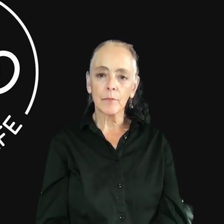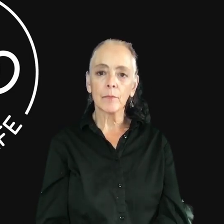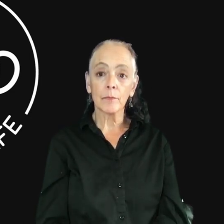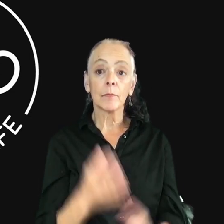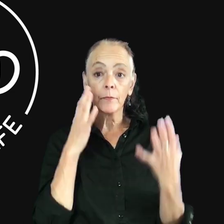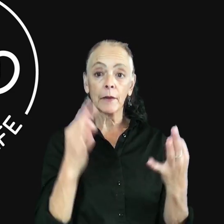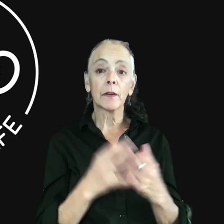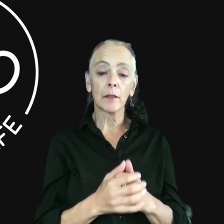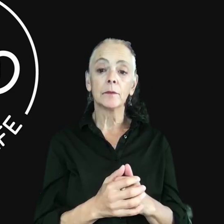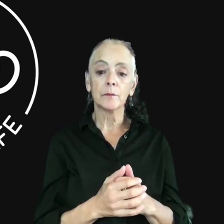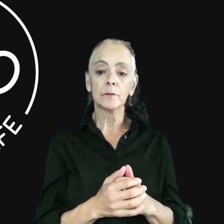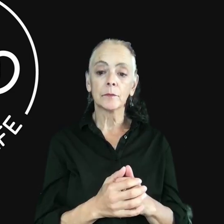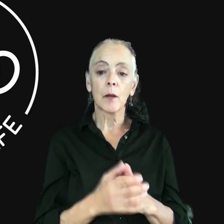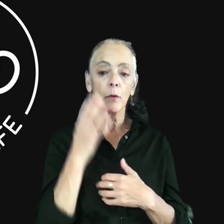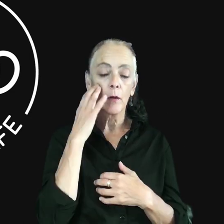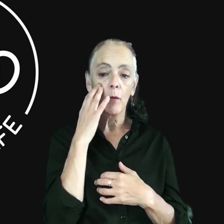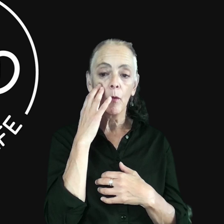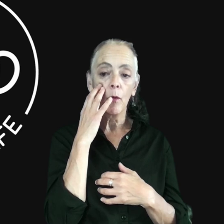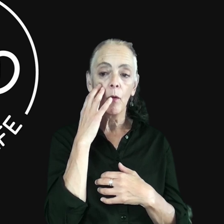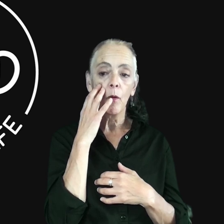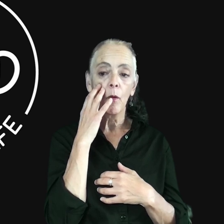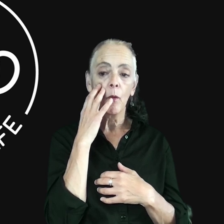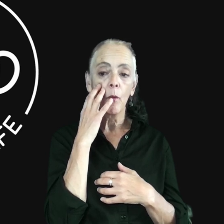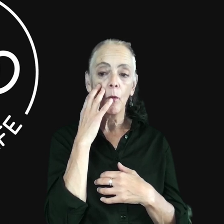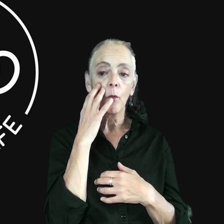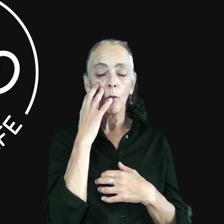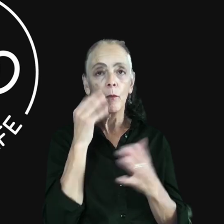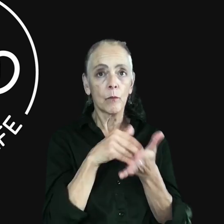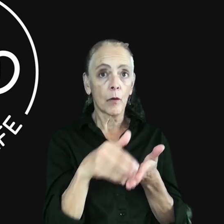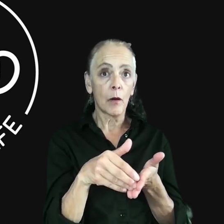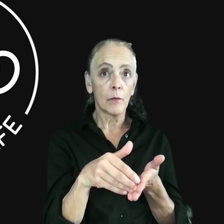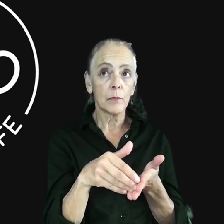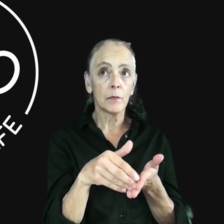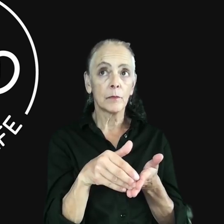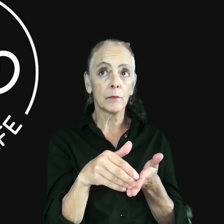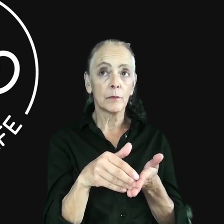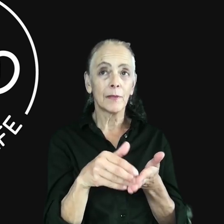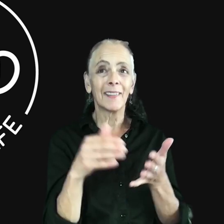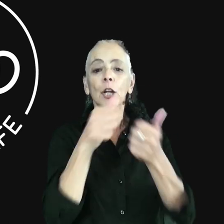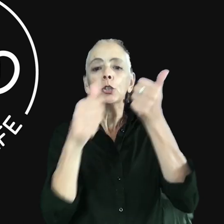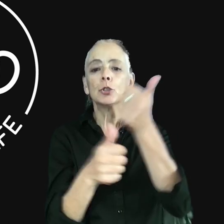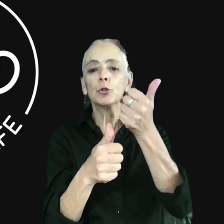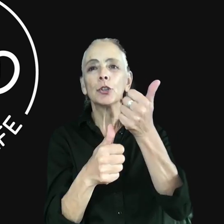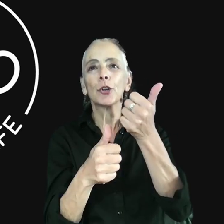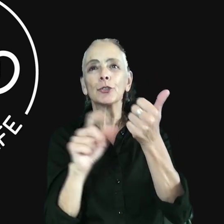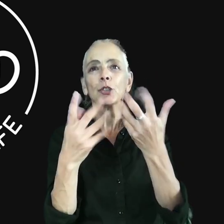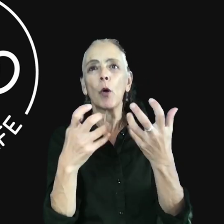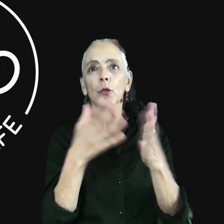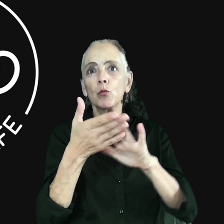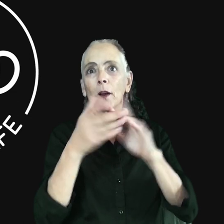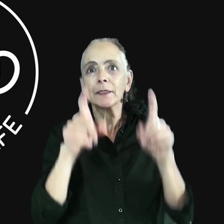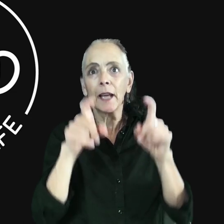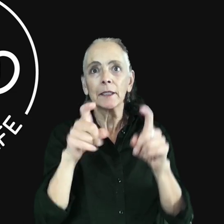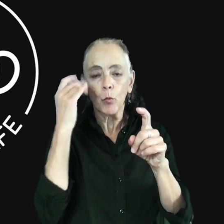um uh it's it's it's quite uh common that uh uh junior they just want to run tests you know because this is what they've